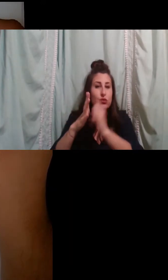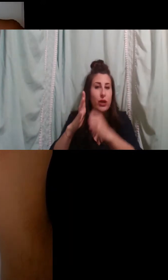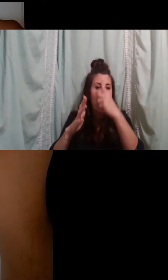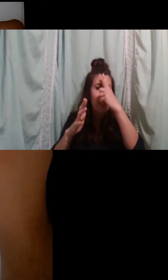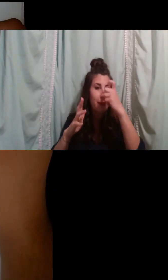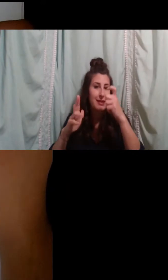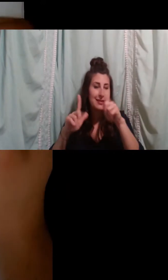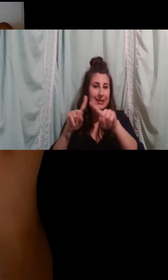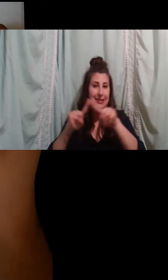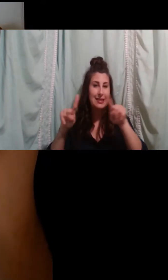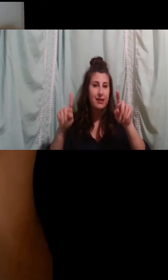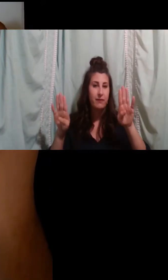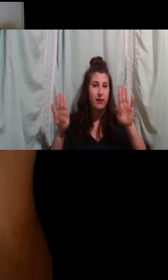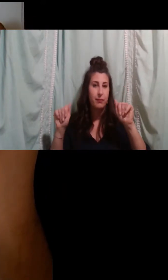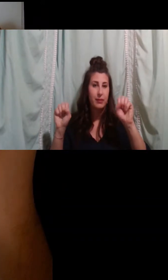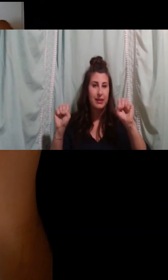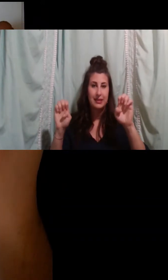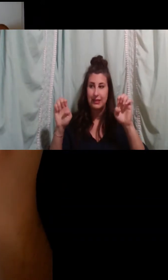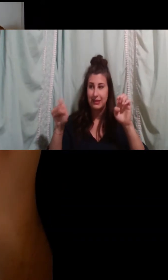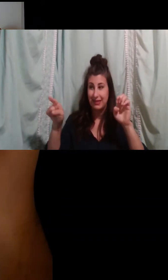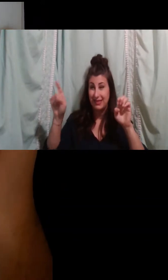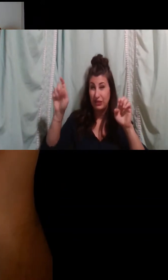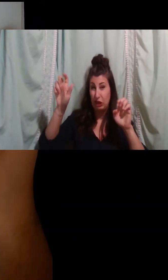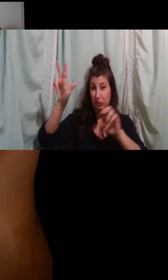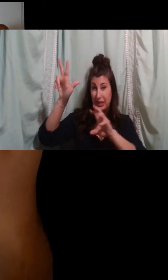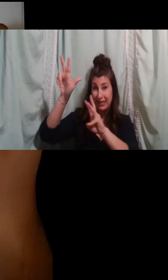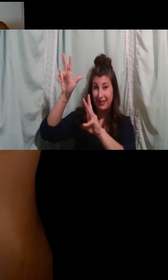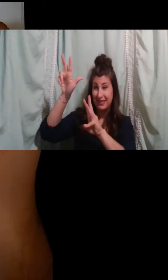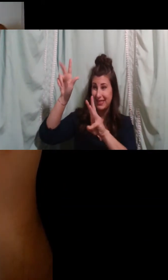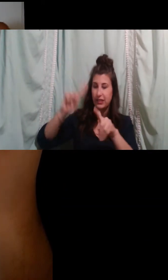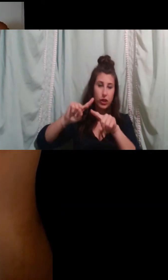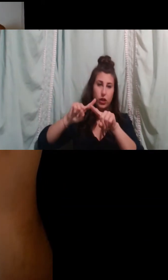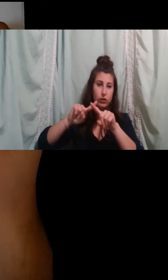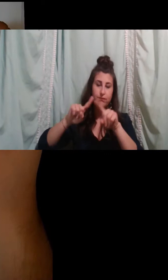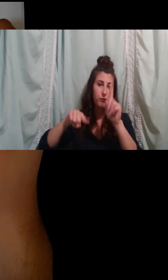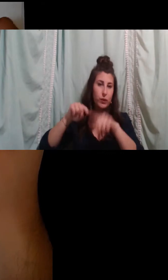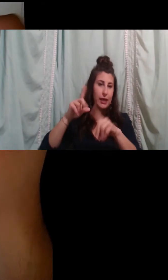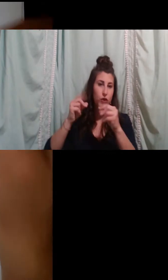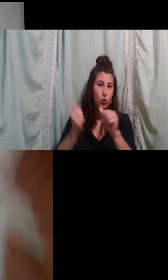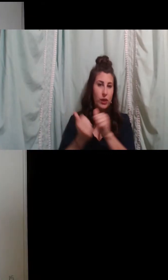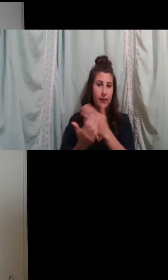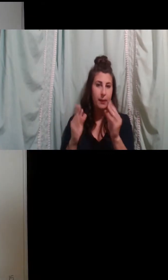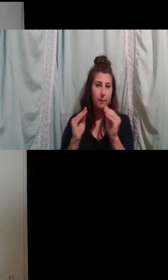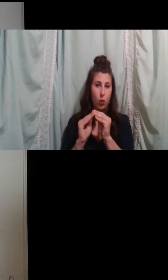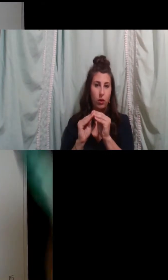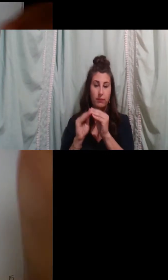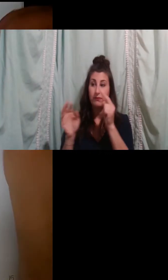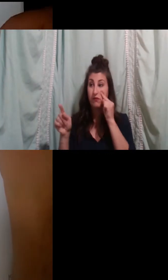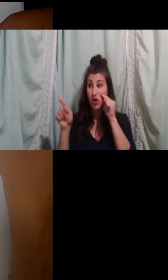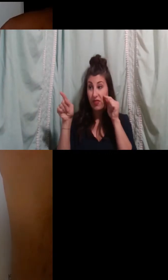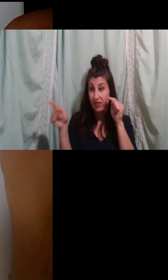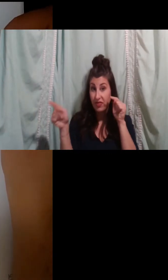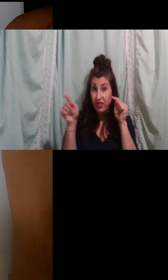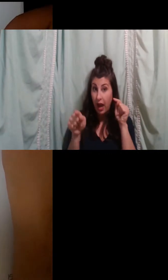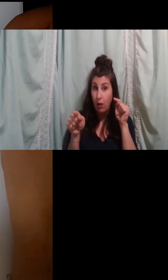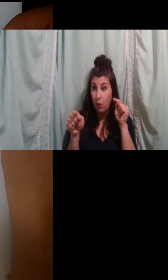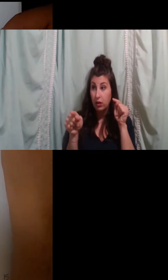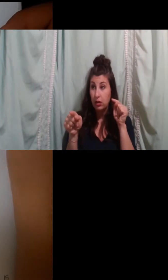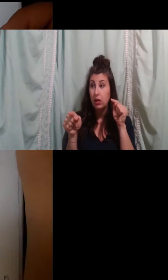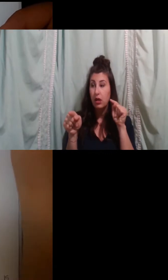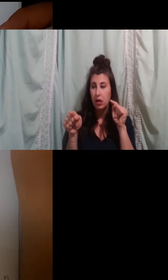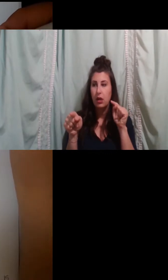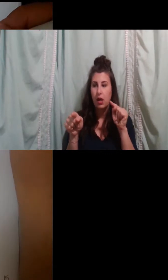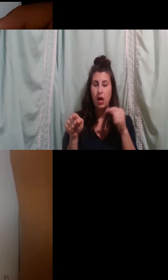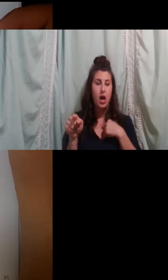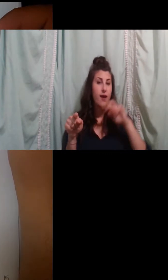these. I can't say 2 minus 5 because this is a 3 and this is a 6. The bases are different. For this